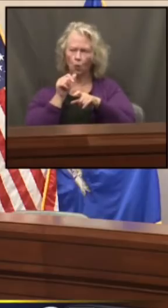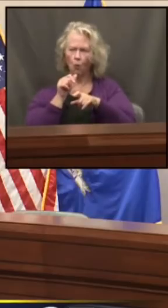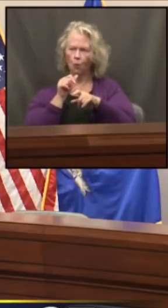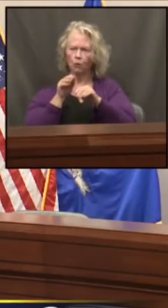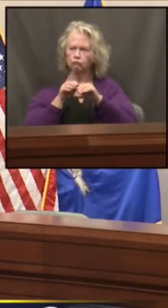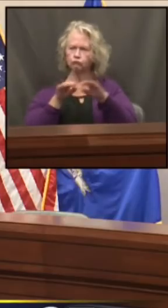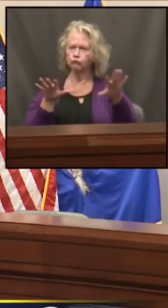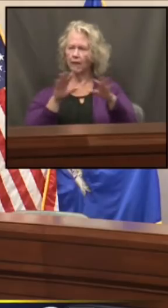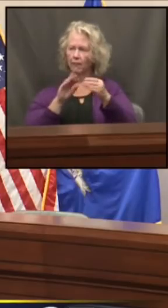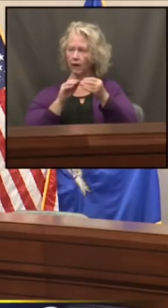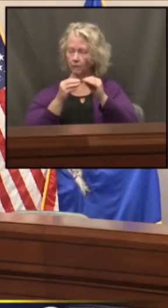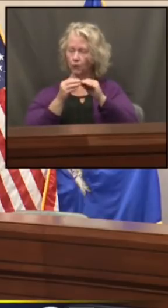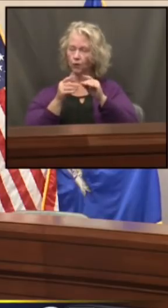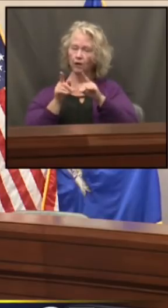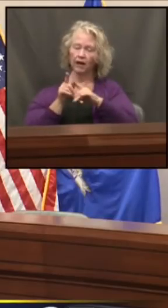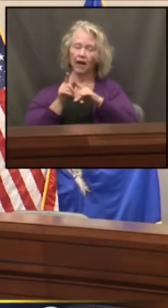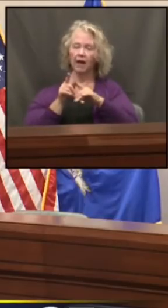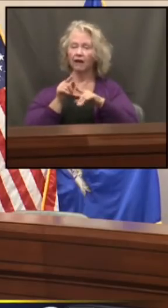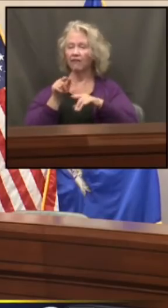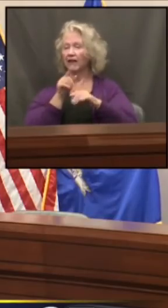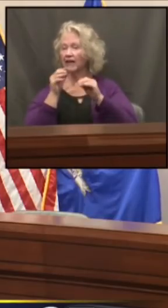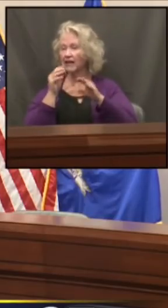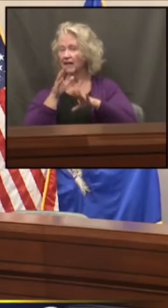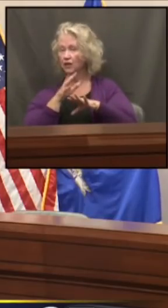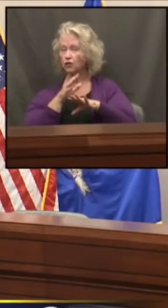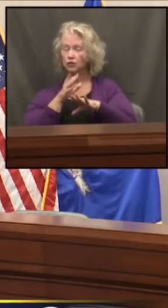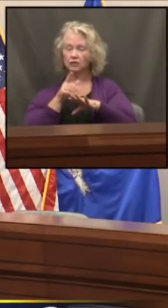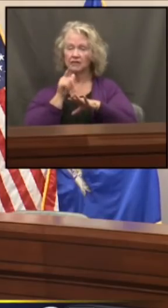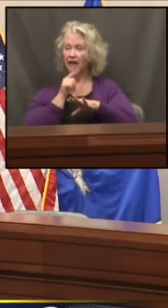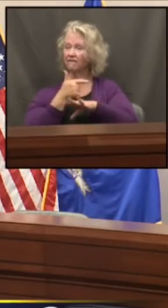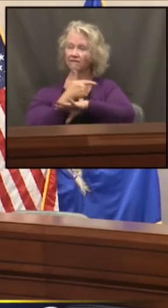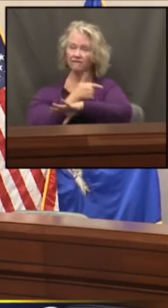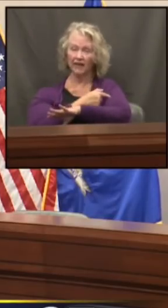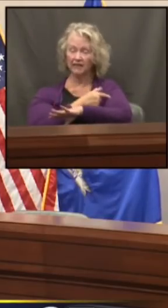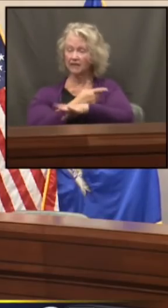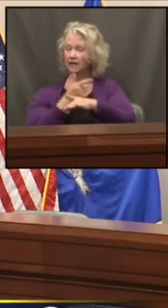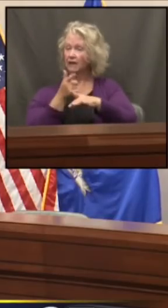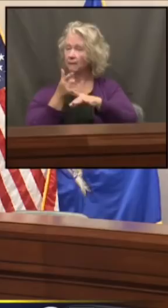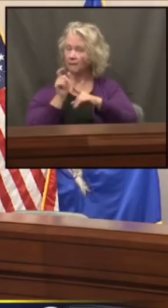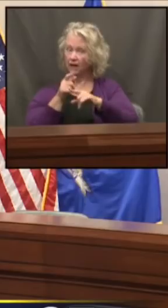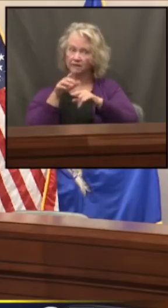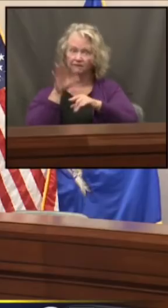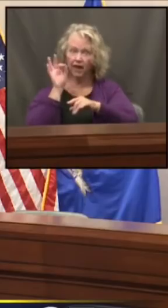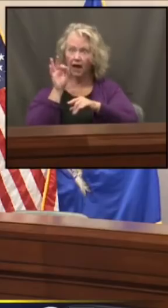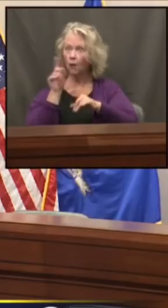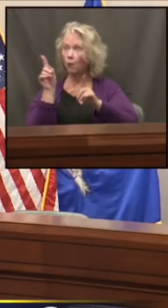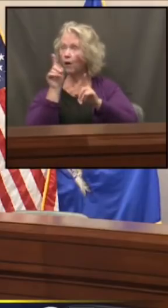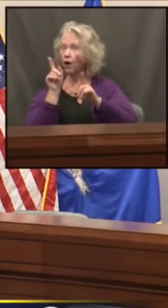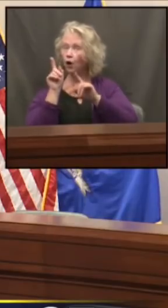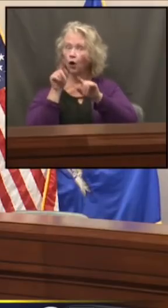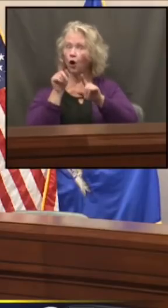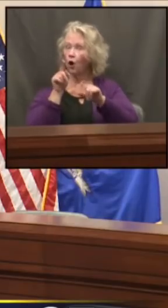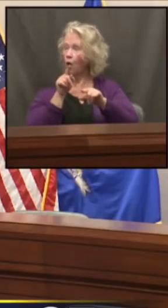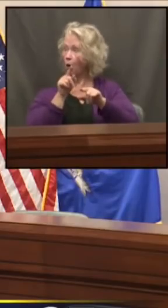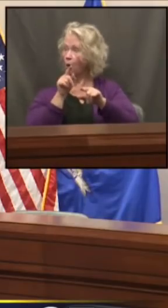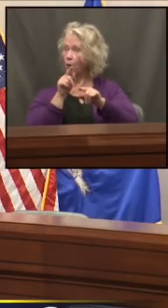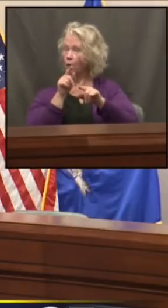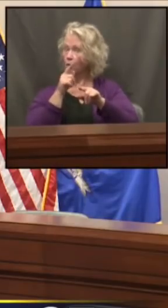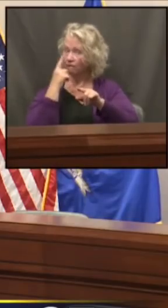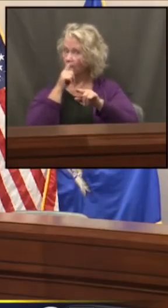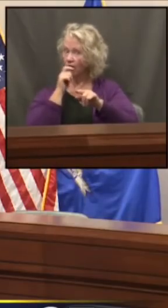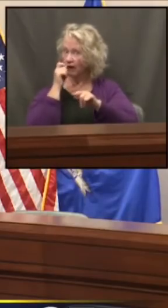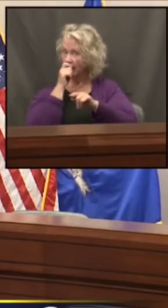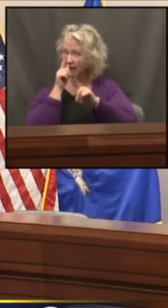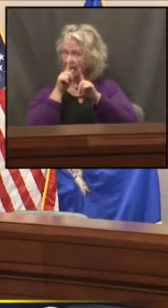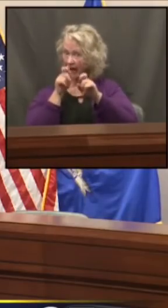For example, teachers who aren't vaccinated, they're going to have to find a way to get COVID testing every week, and